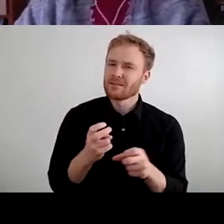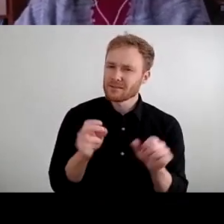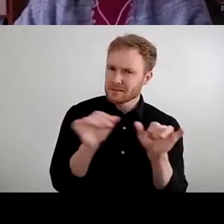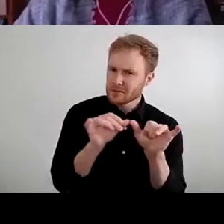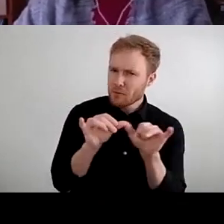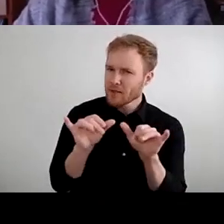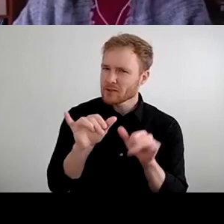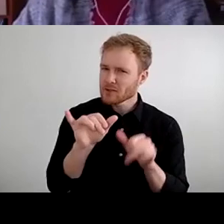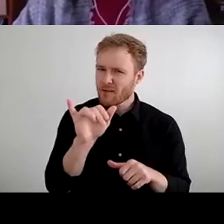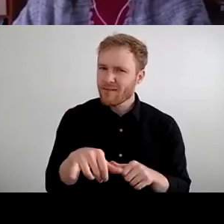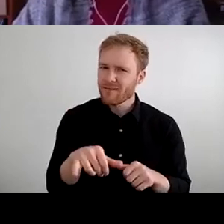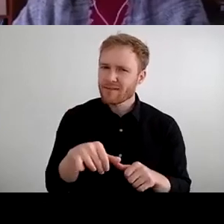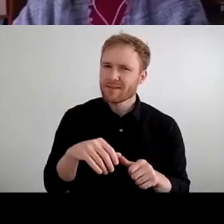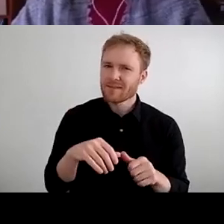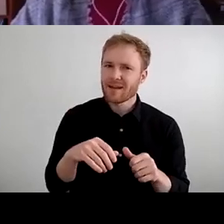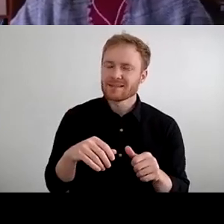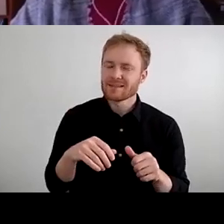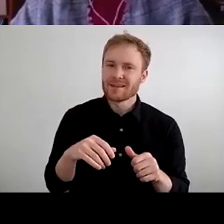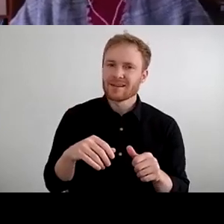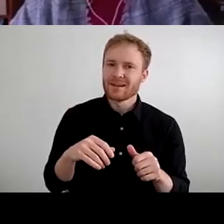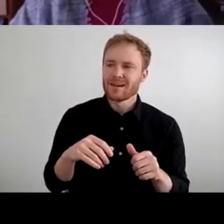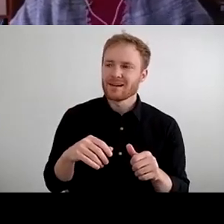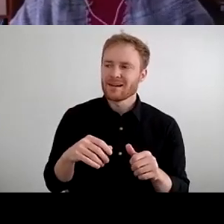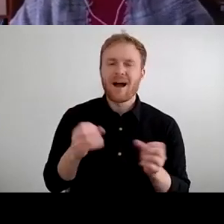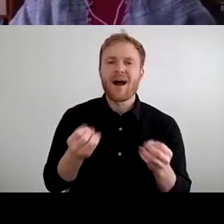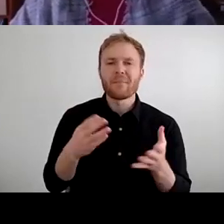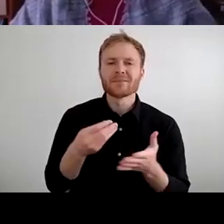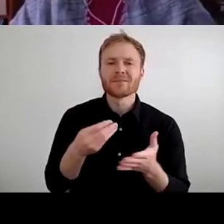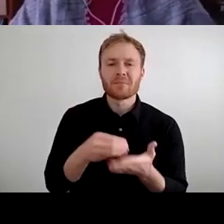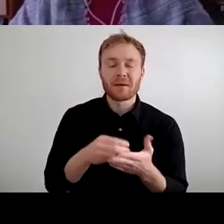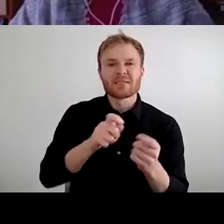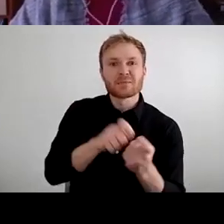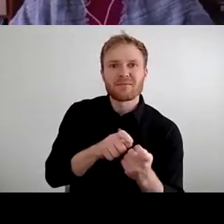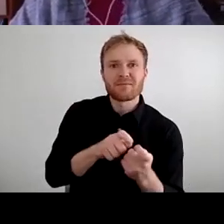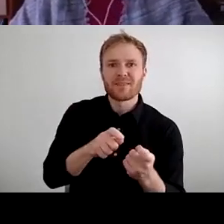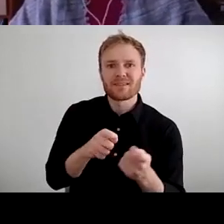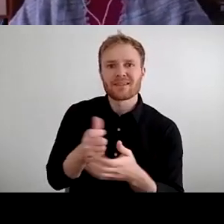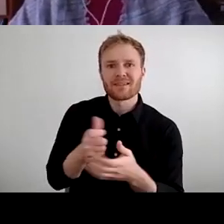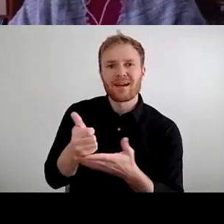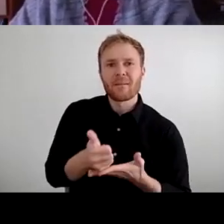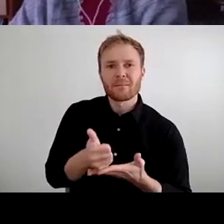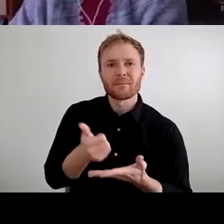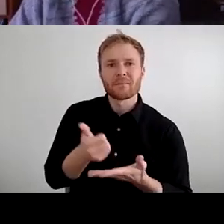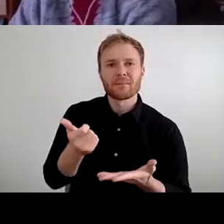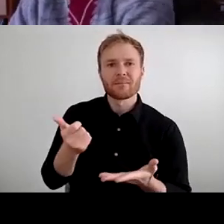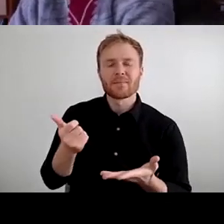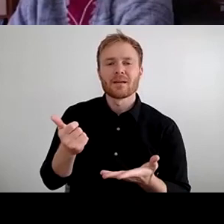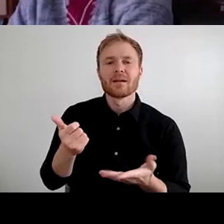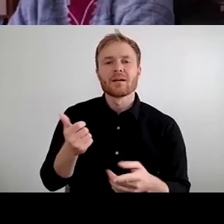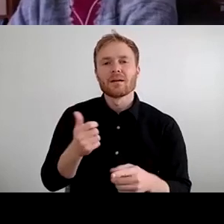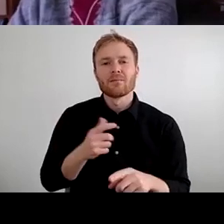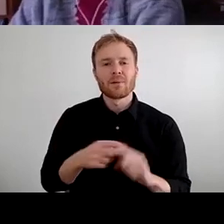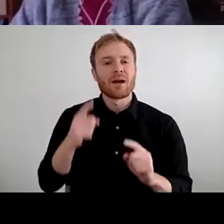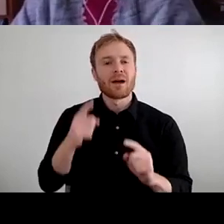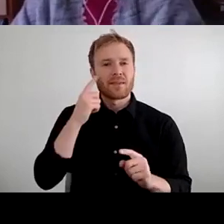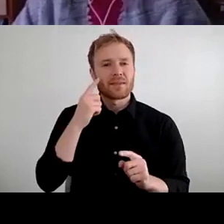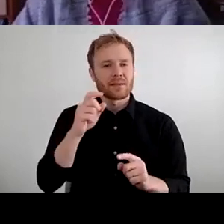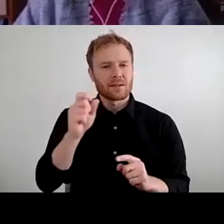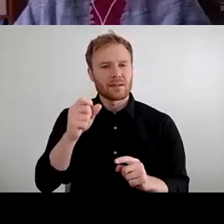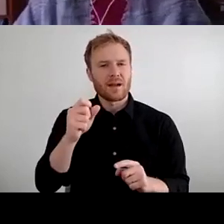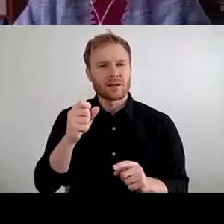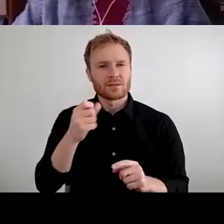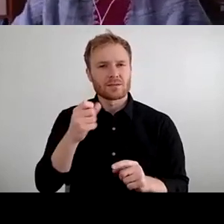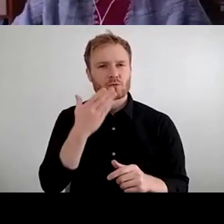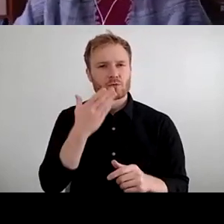a line item on what it meant to us for, you know, developing these relationships. But I think it means a lot of things, just like you talk